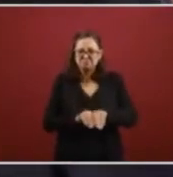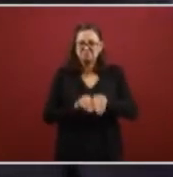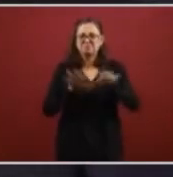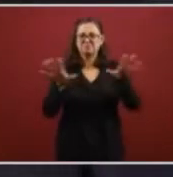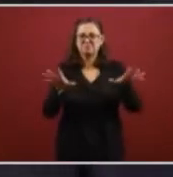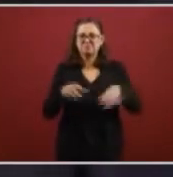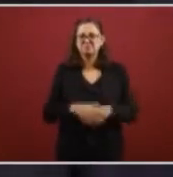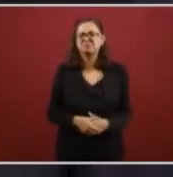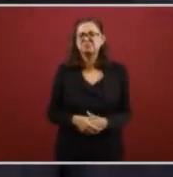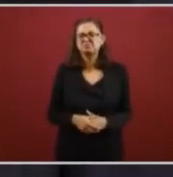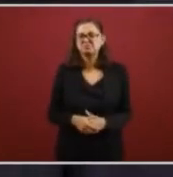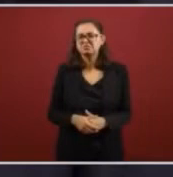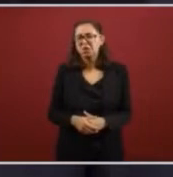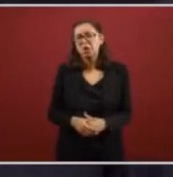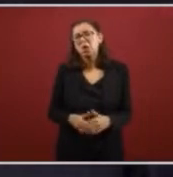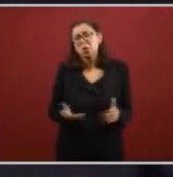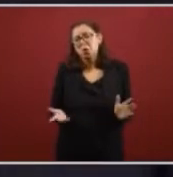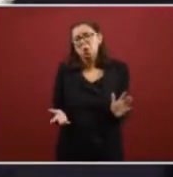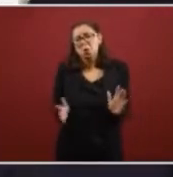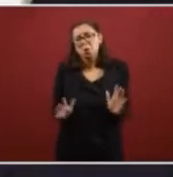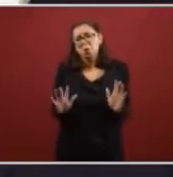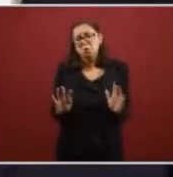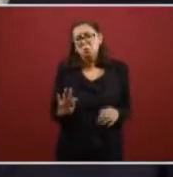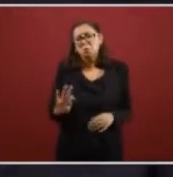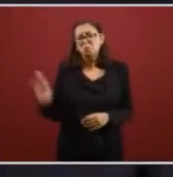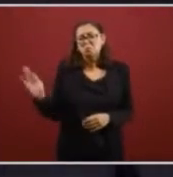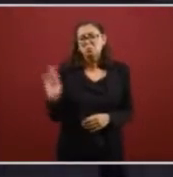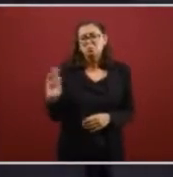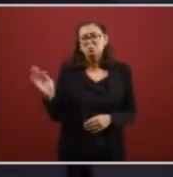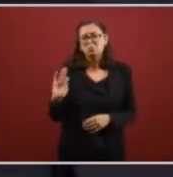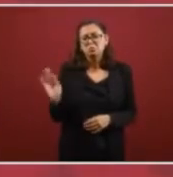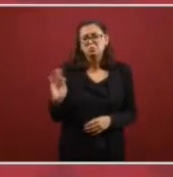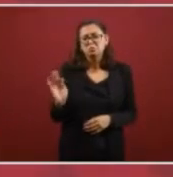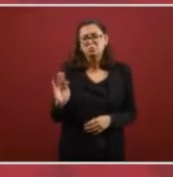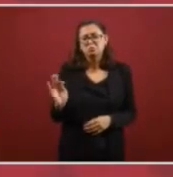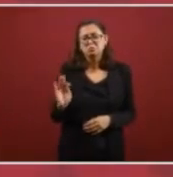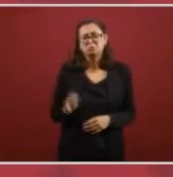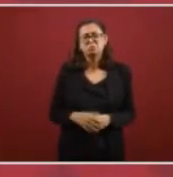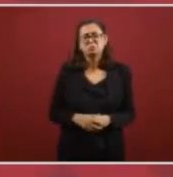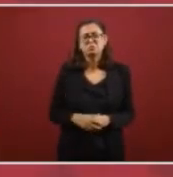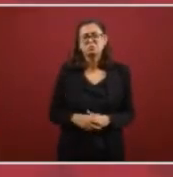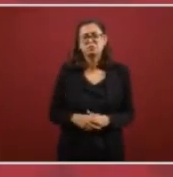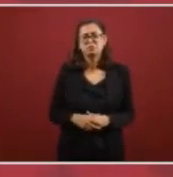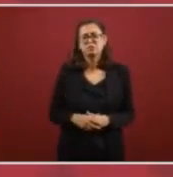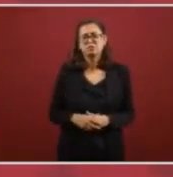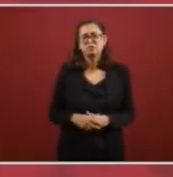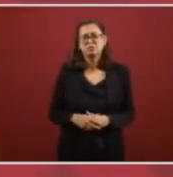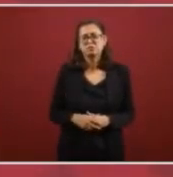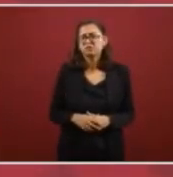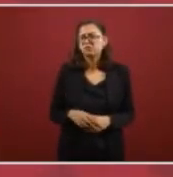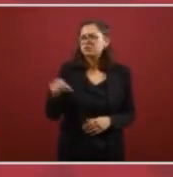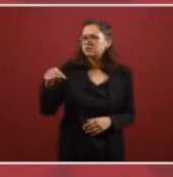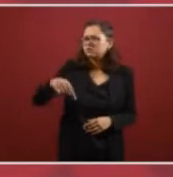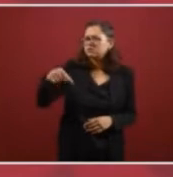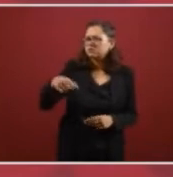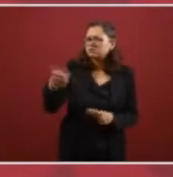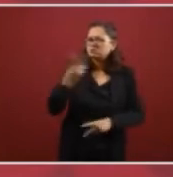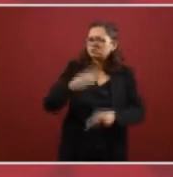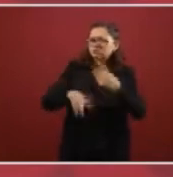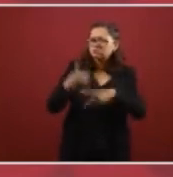versions of periodism? Yes, that's possible, that there's people that are not